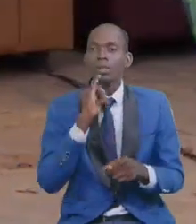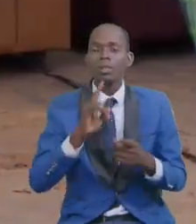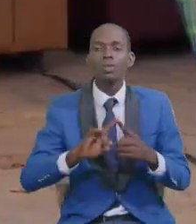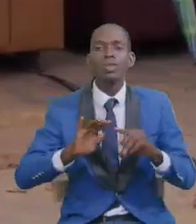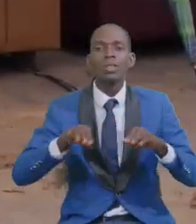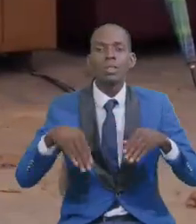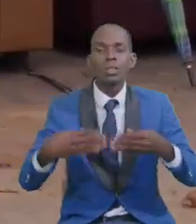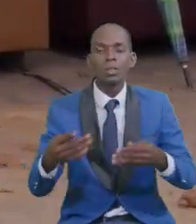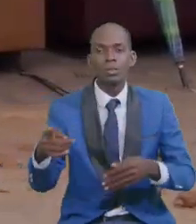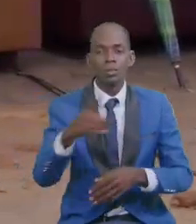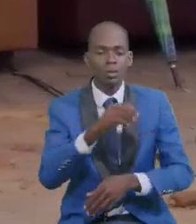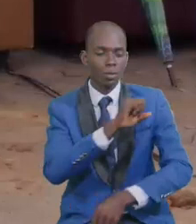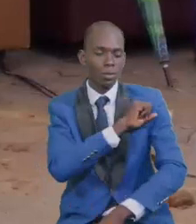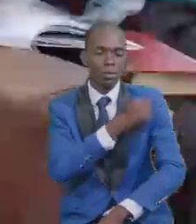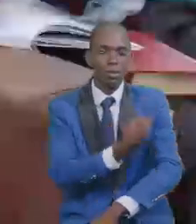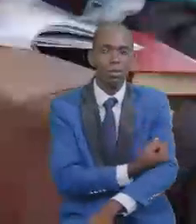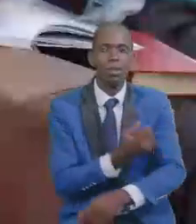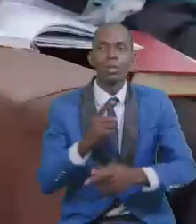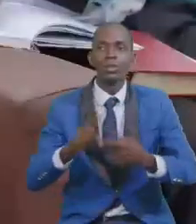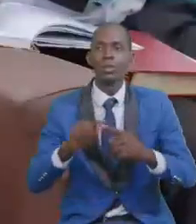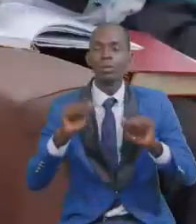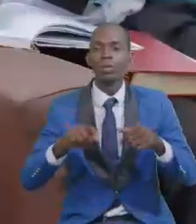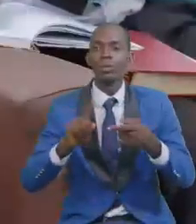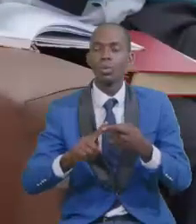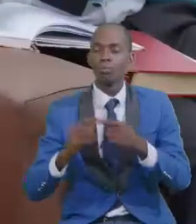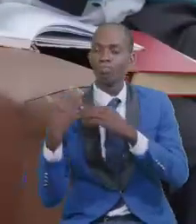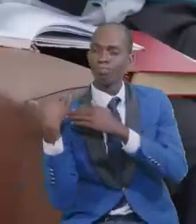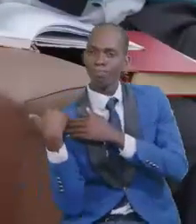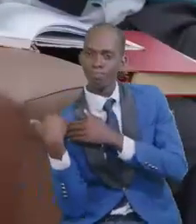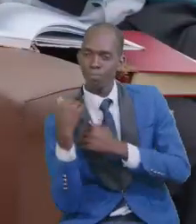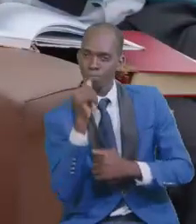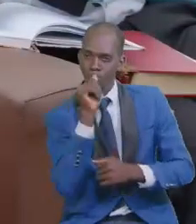our shoulder to bear the body.